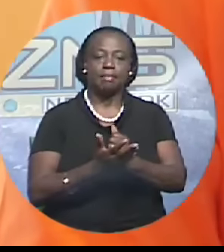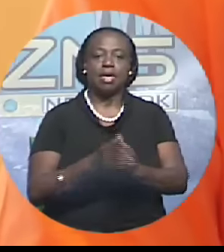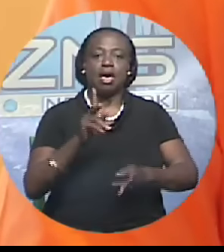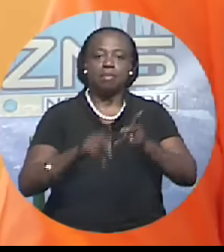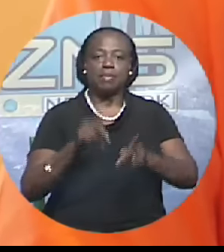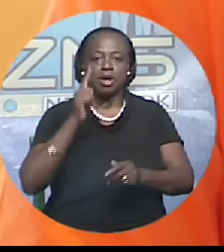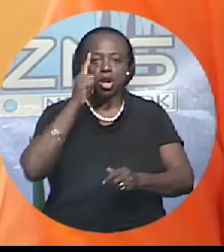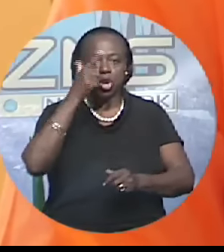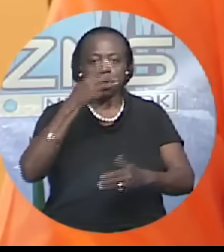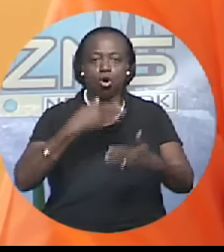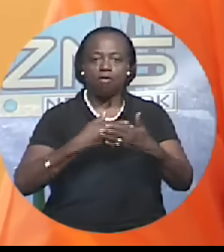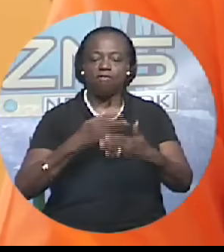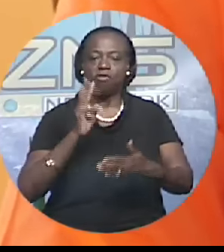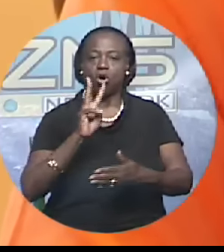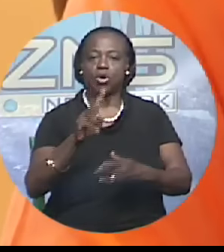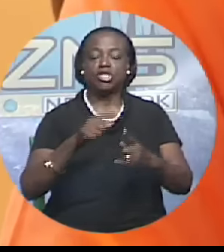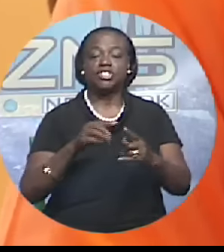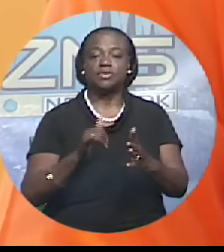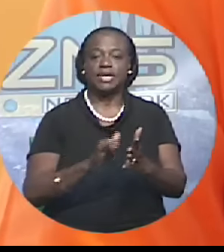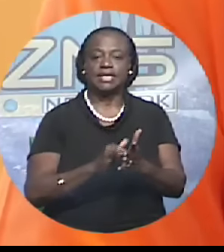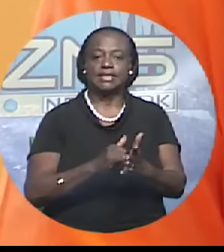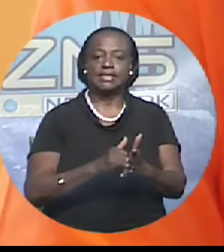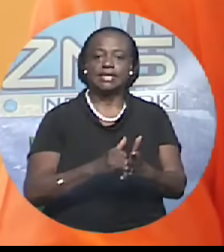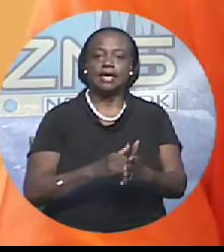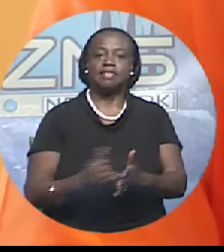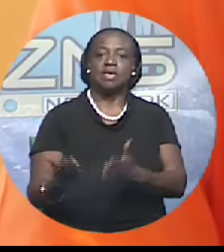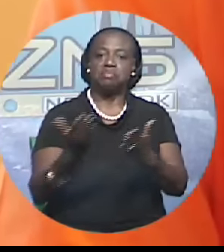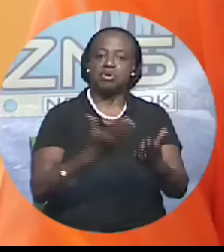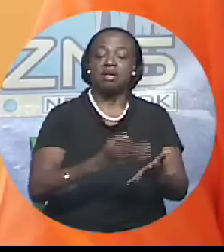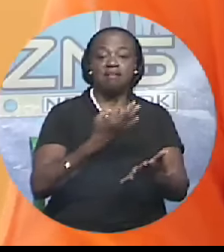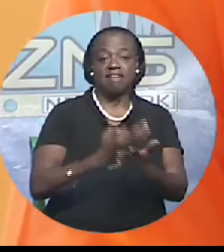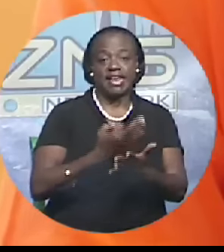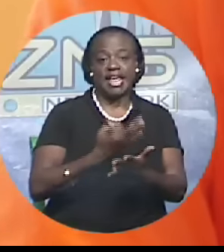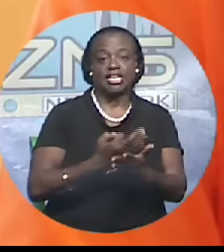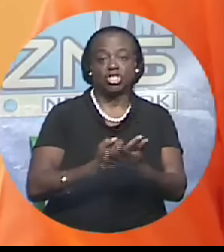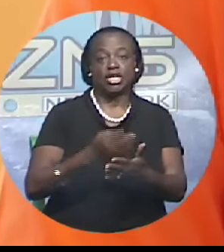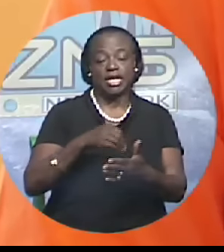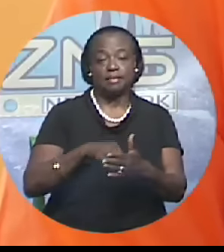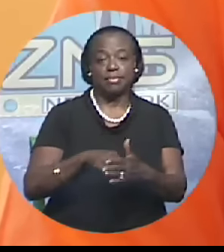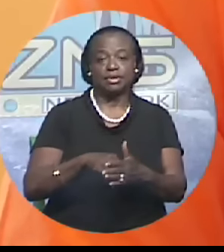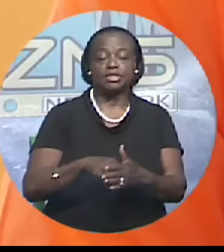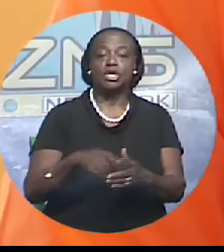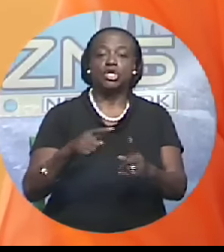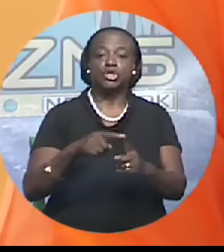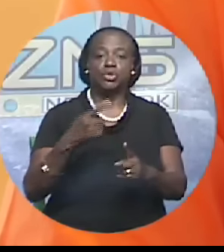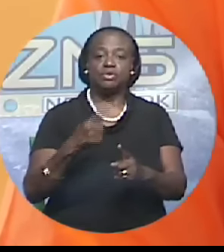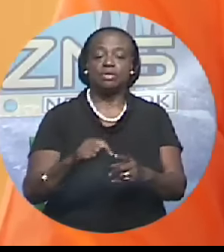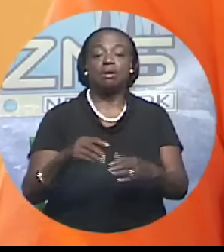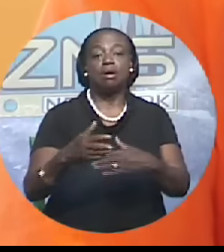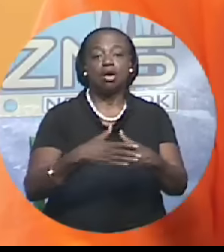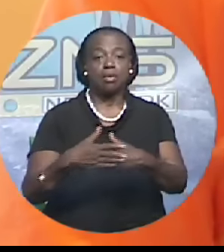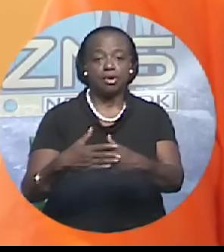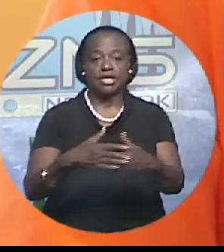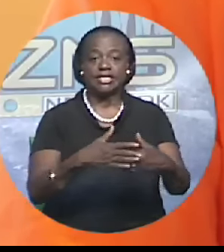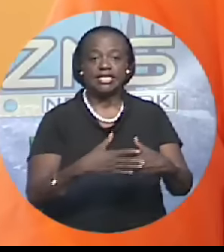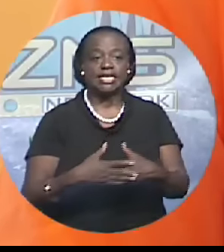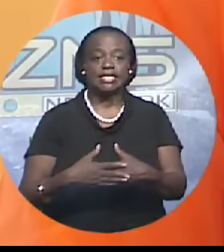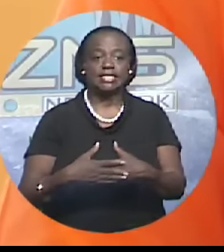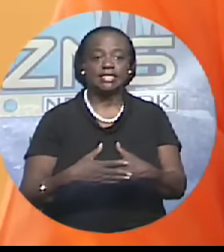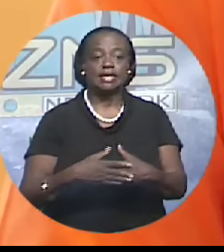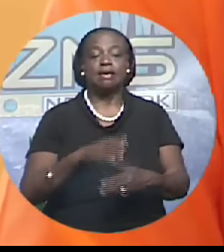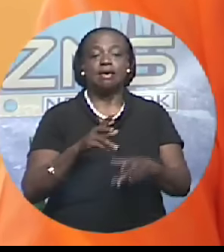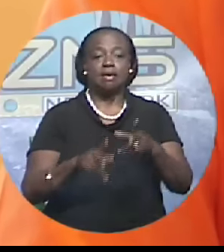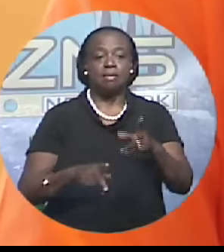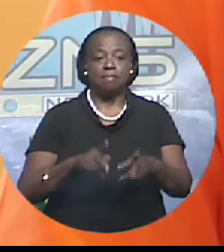it. They bring a good financial input to those communities for the period that they're there. People come